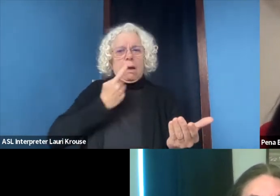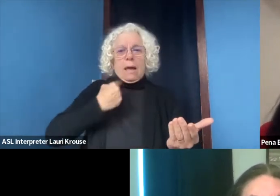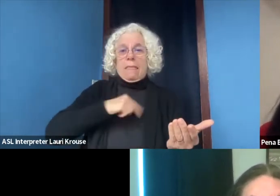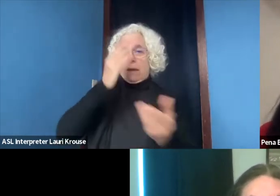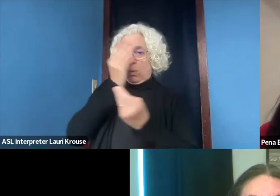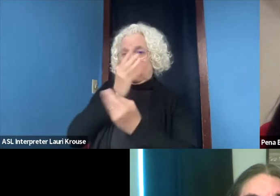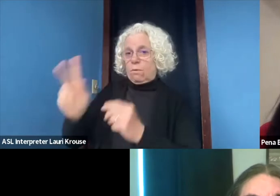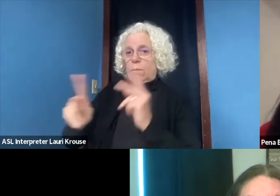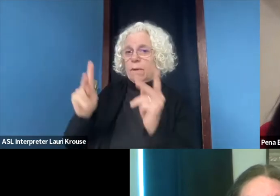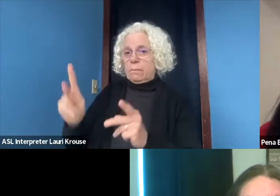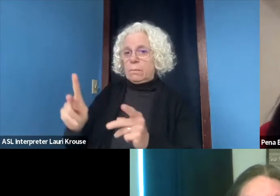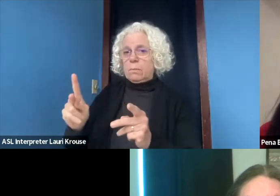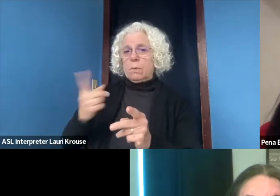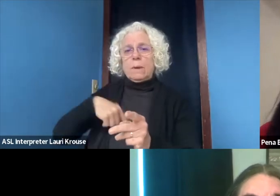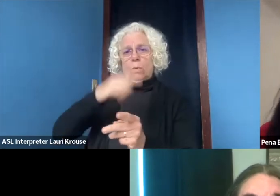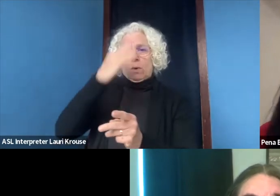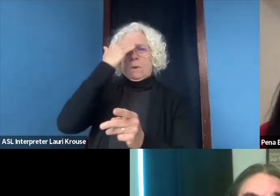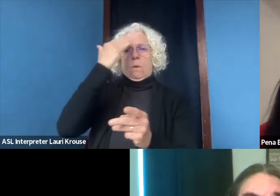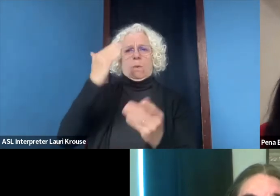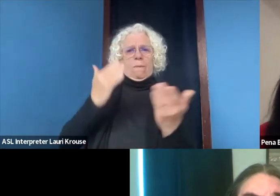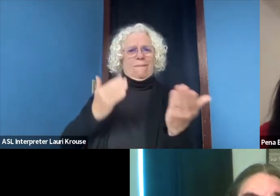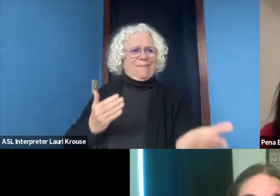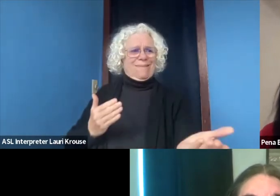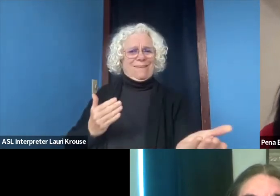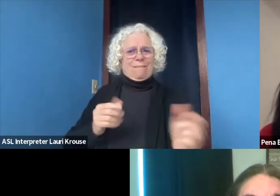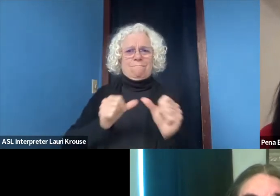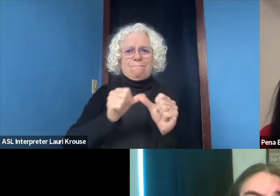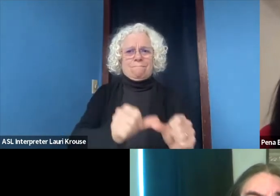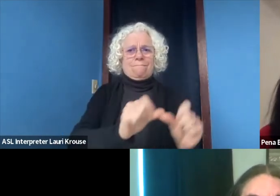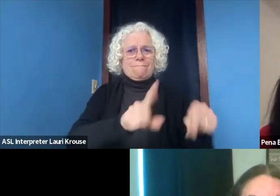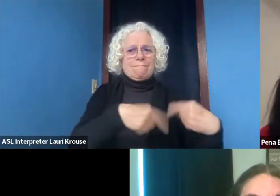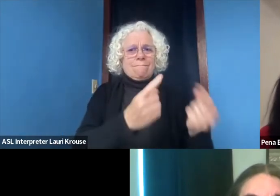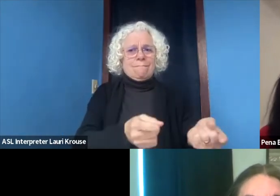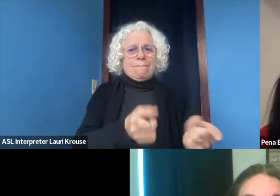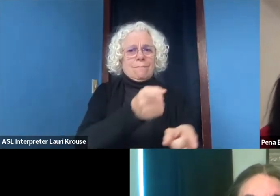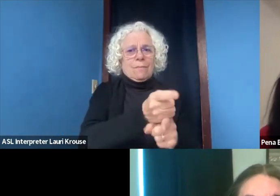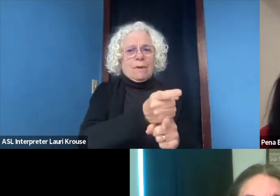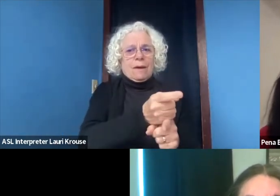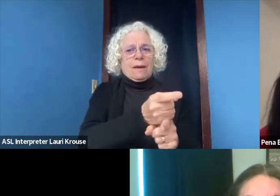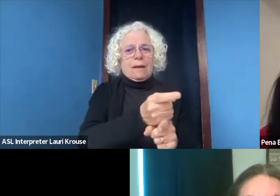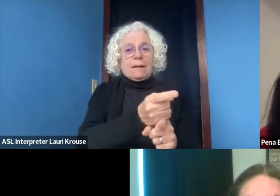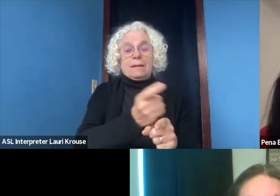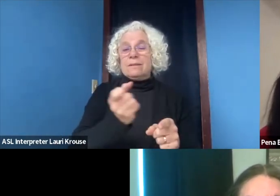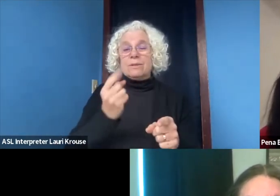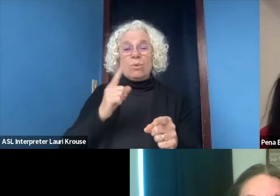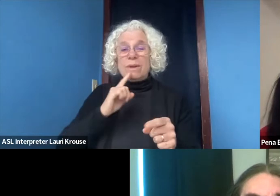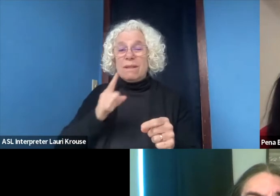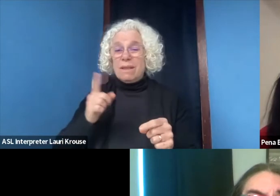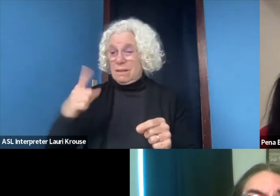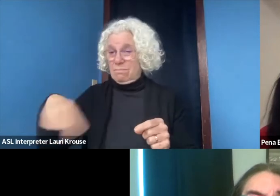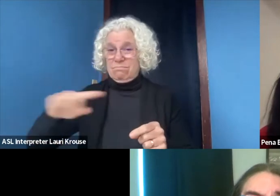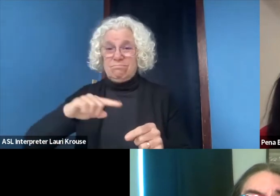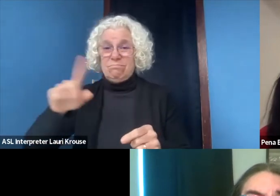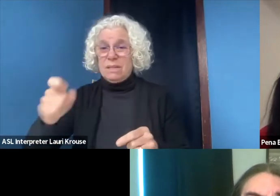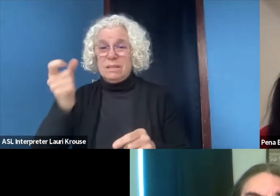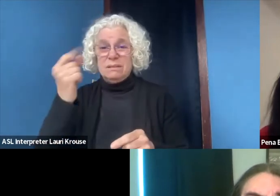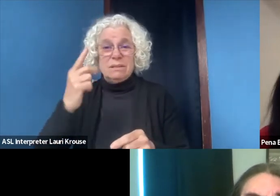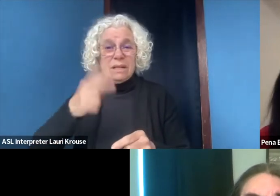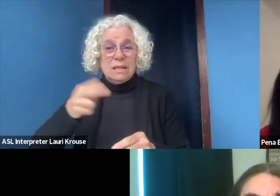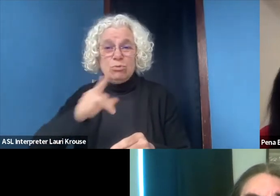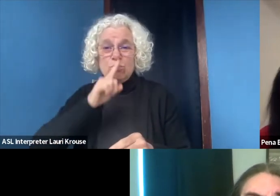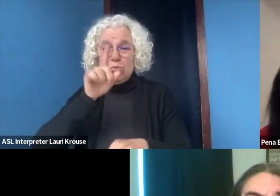thing because it's a first step in really understanding the history of this country. I mean, we